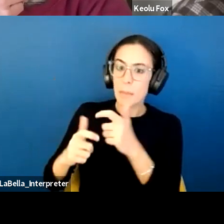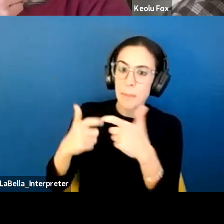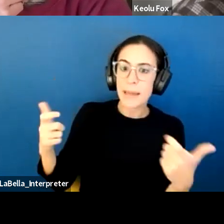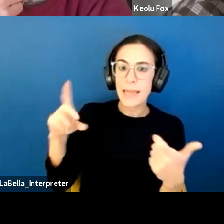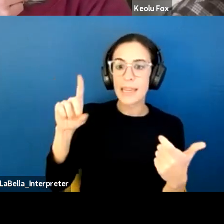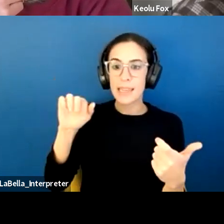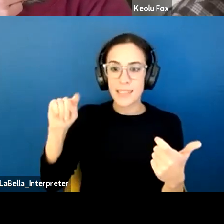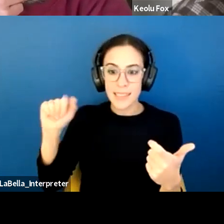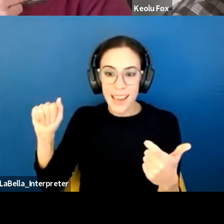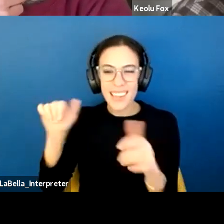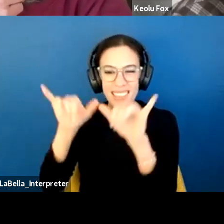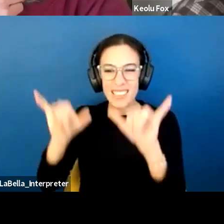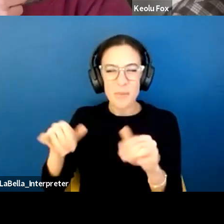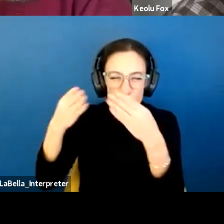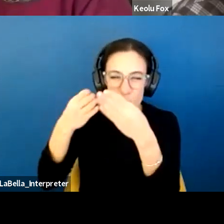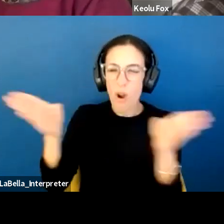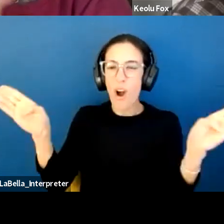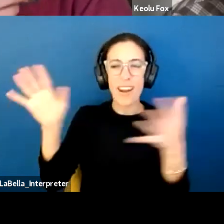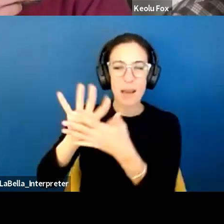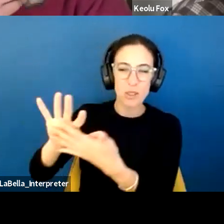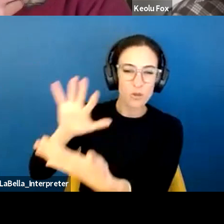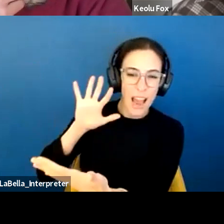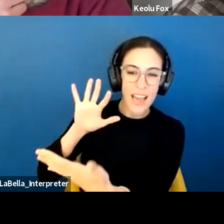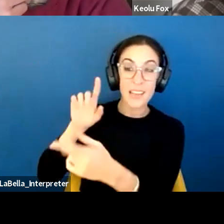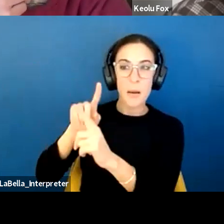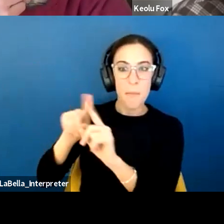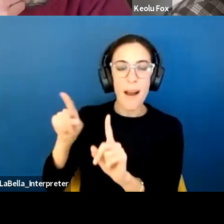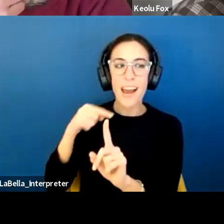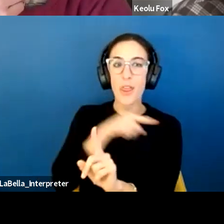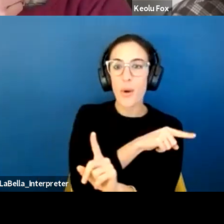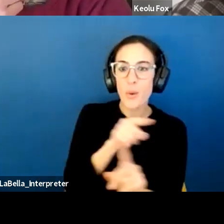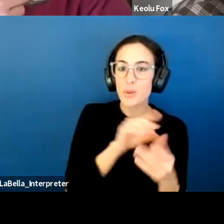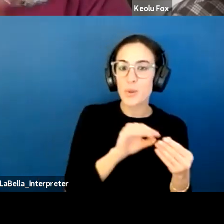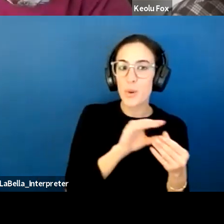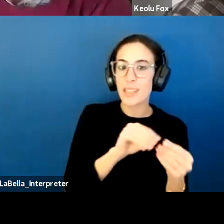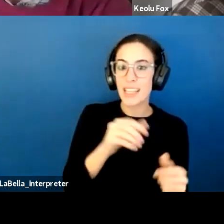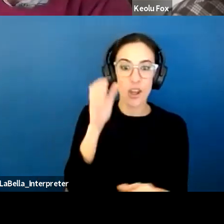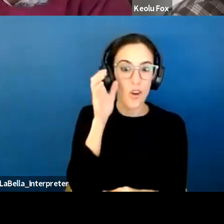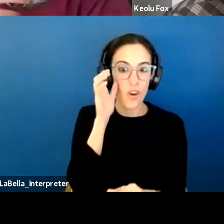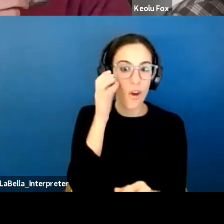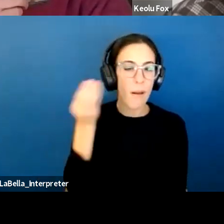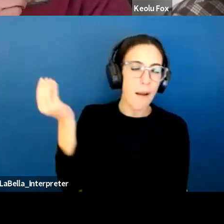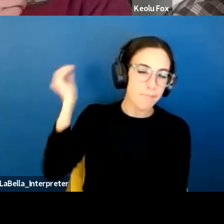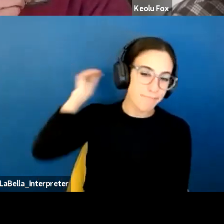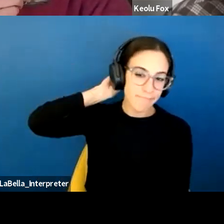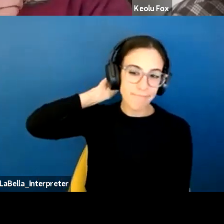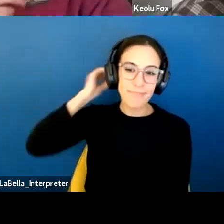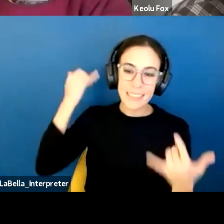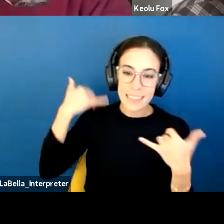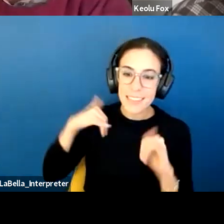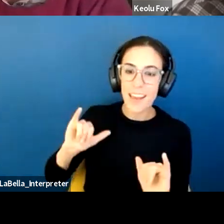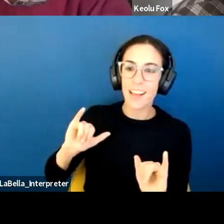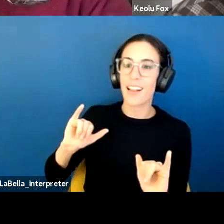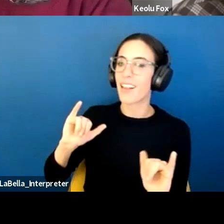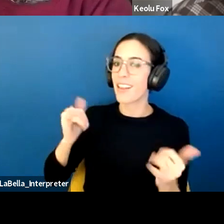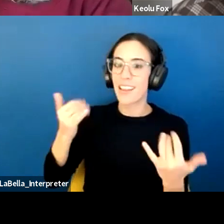and abstractions, but that those stories I'm betting on, right, that in 10, 15, 20 years, for instance, in the assistive adaptive realm, if they're